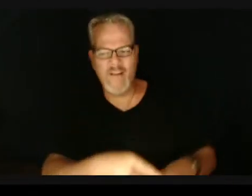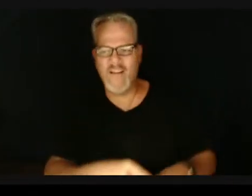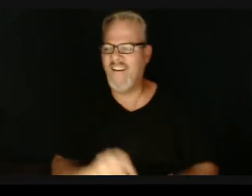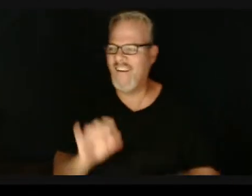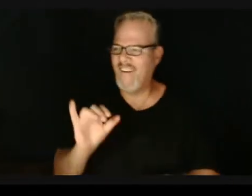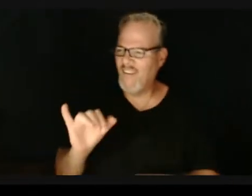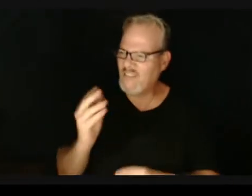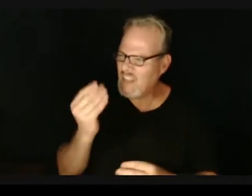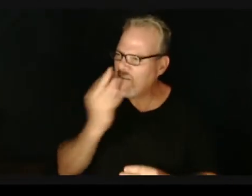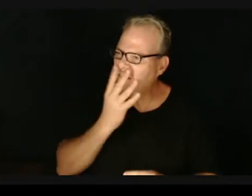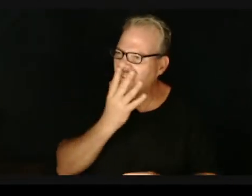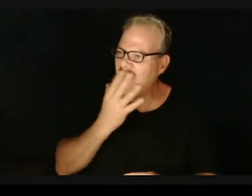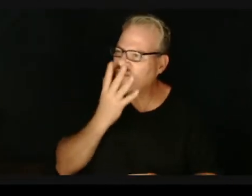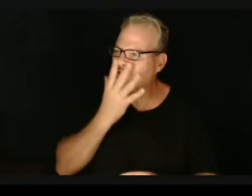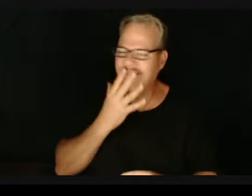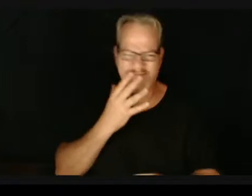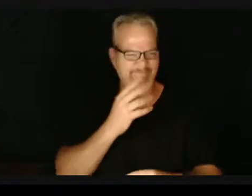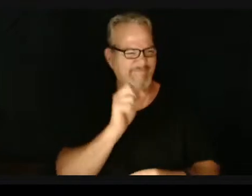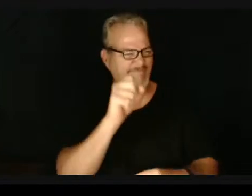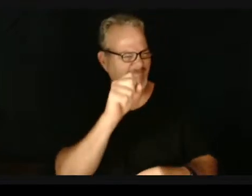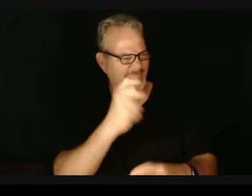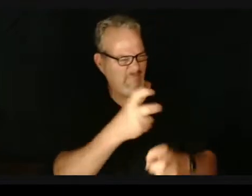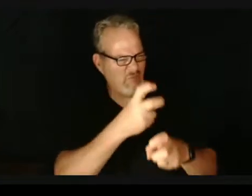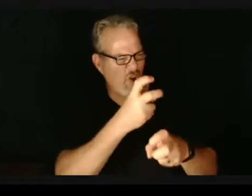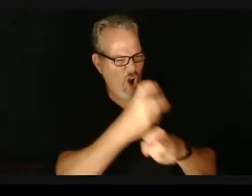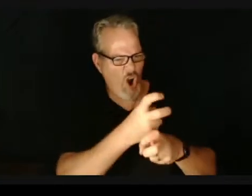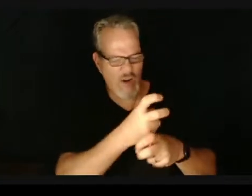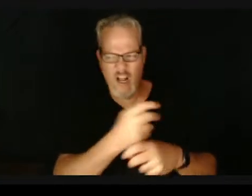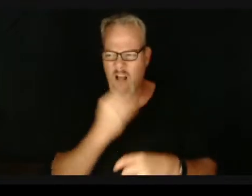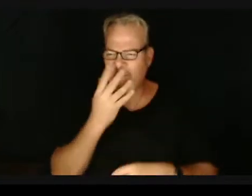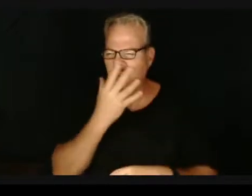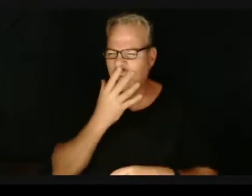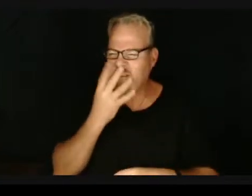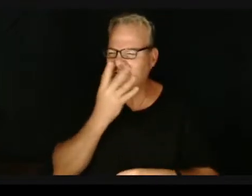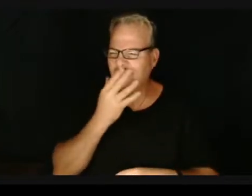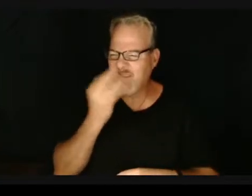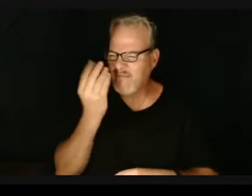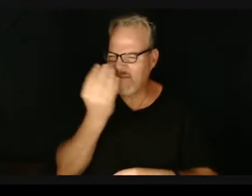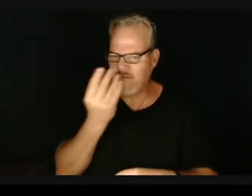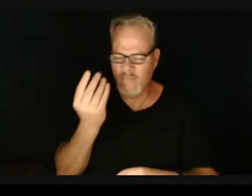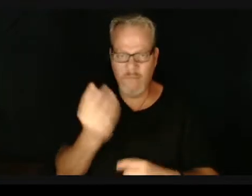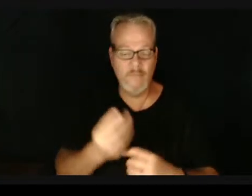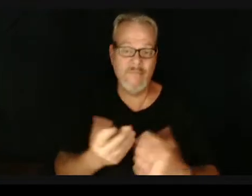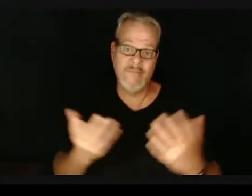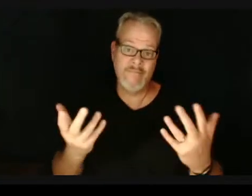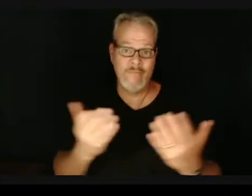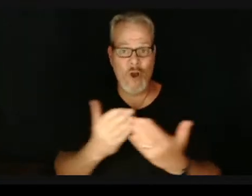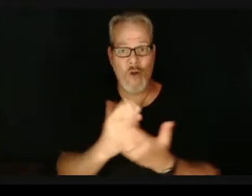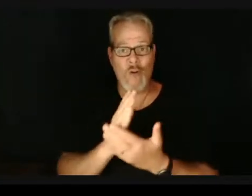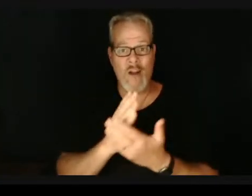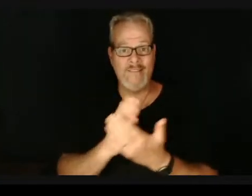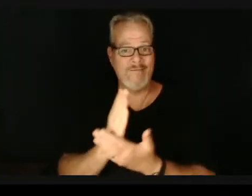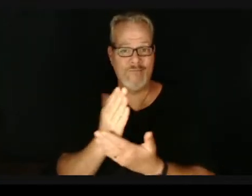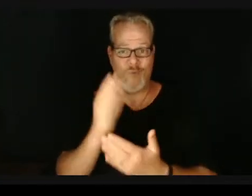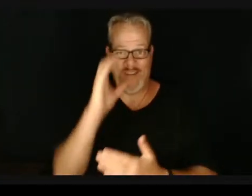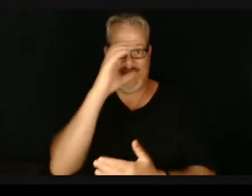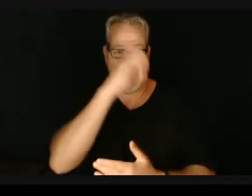Yeah, I mean, it's really rough. I'm done. Seriously, I'm done. Okay. All right. Well, we were at that point then.